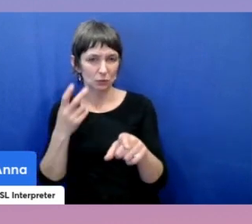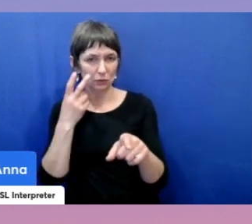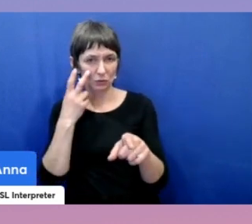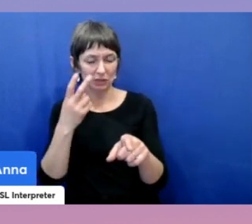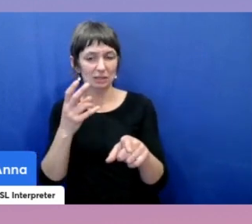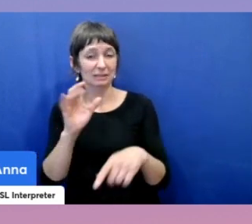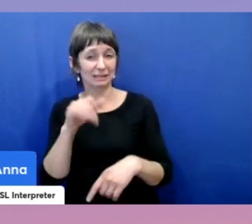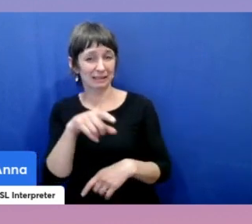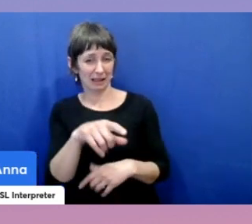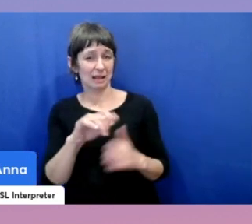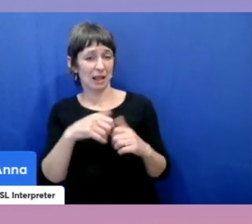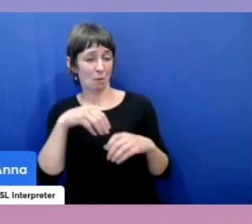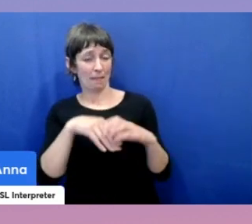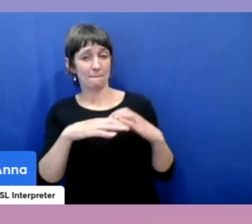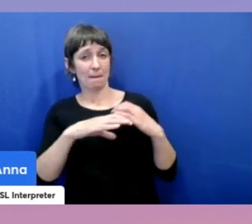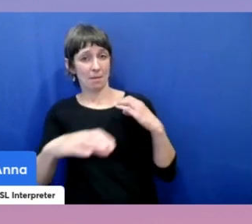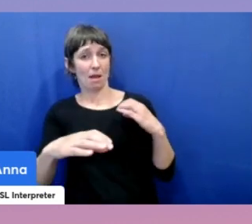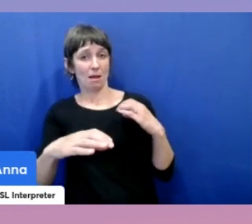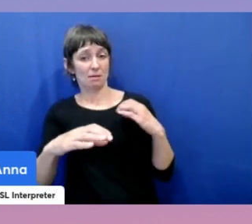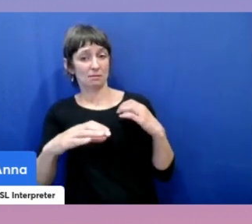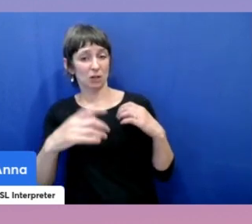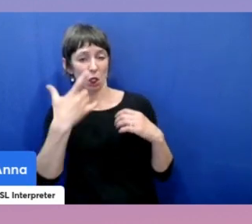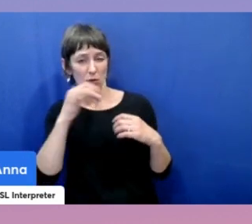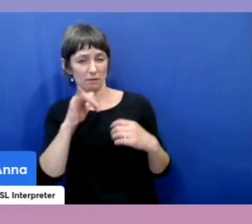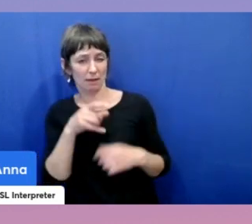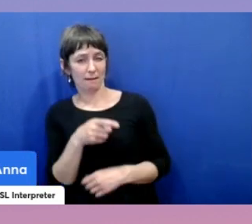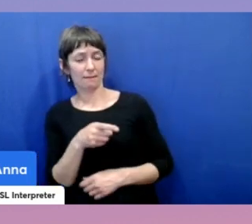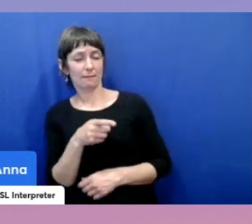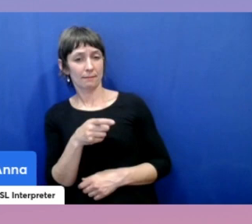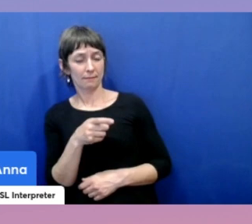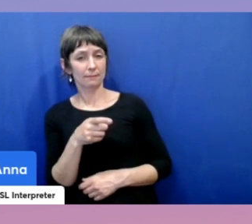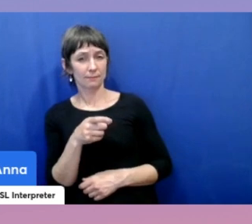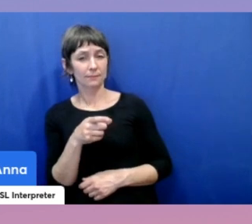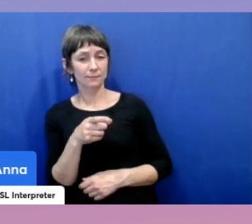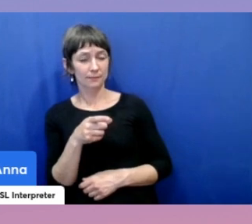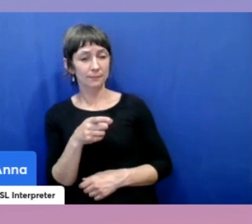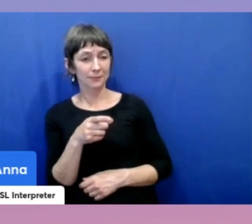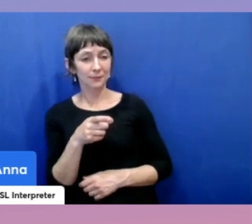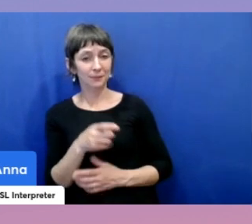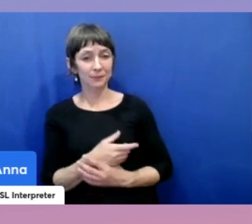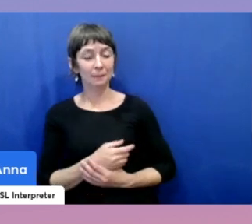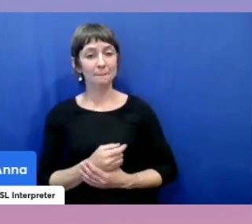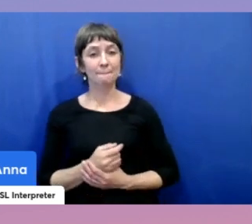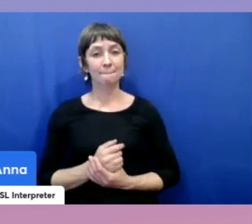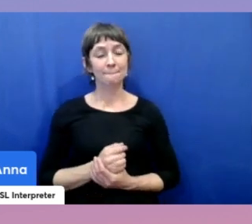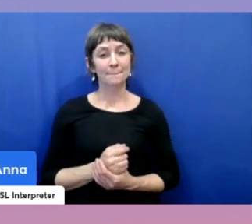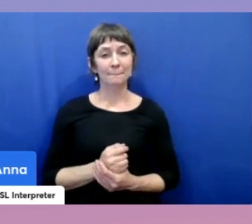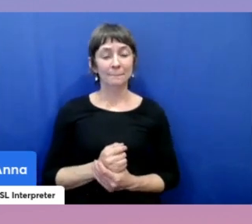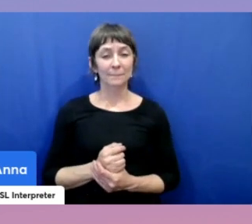the pipeline, how it looked like in the pipeline.